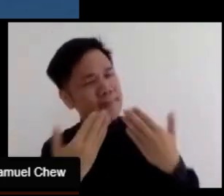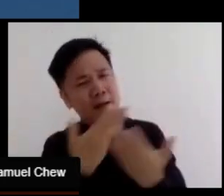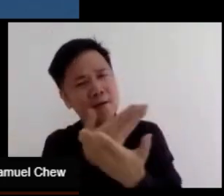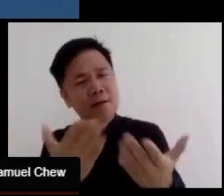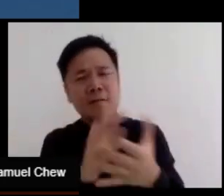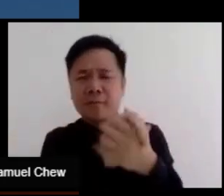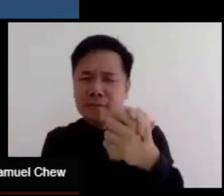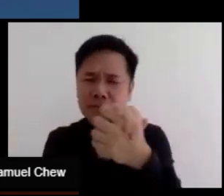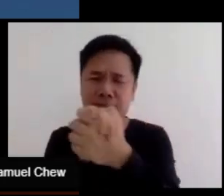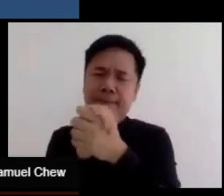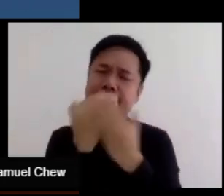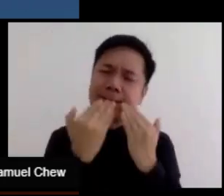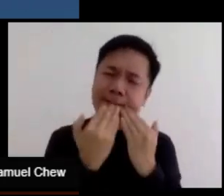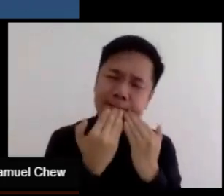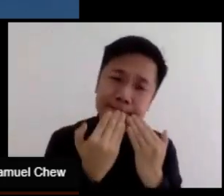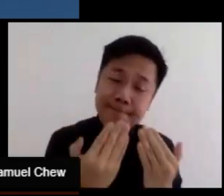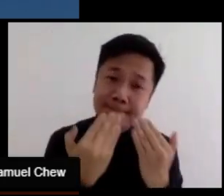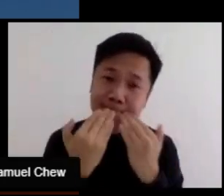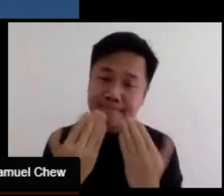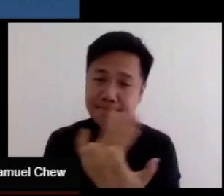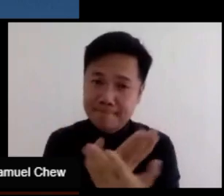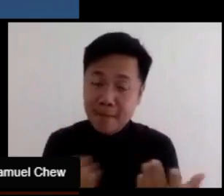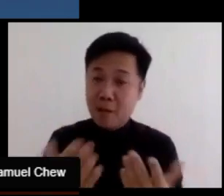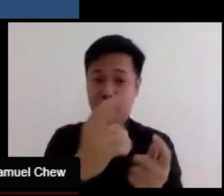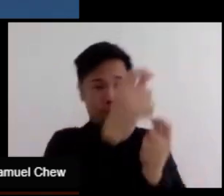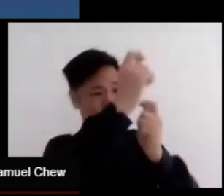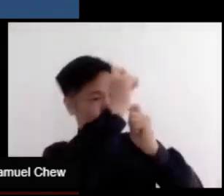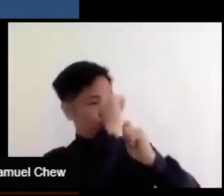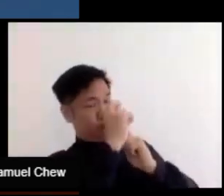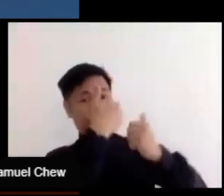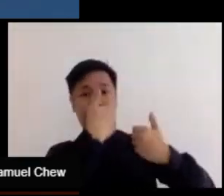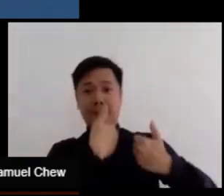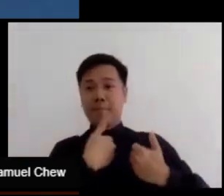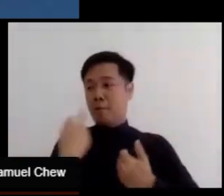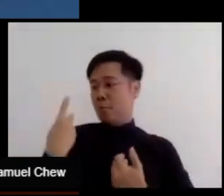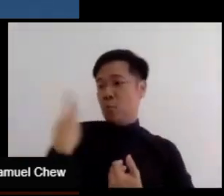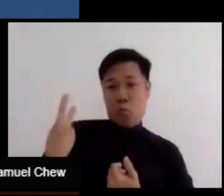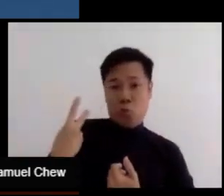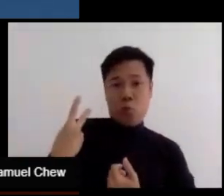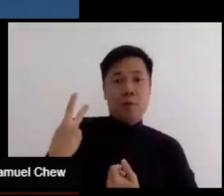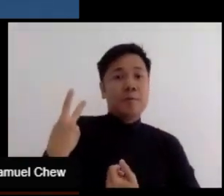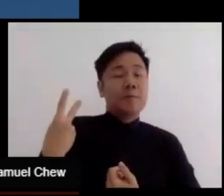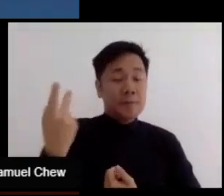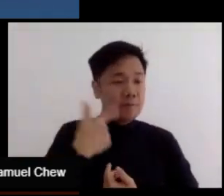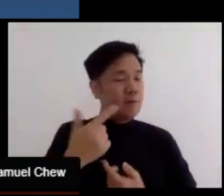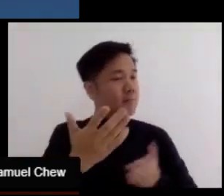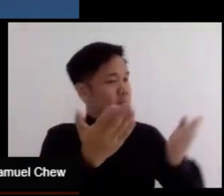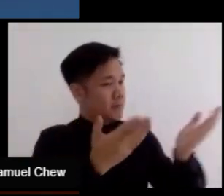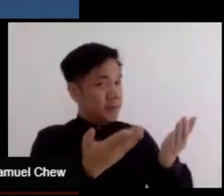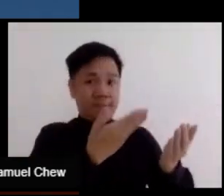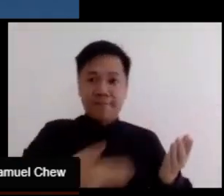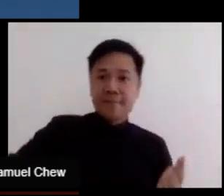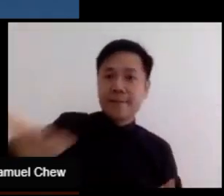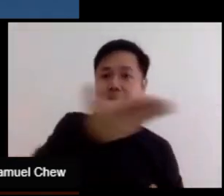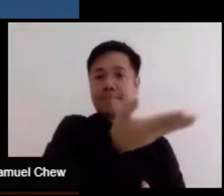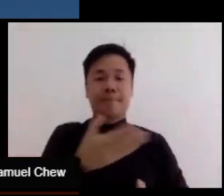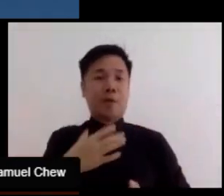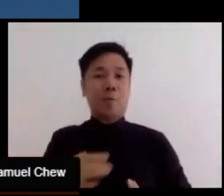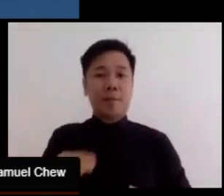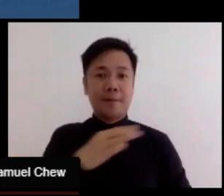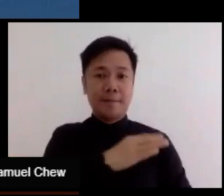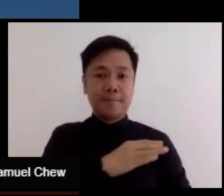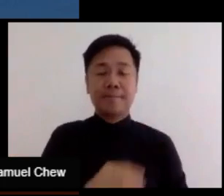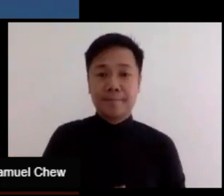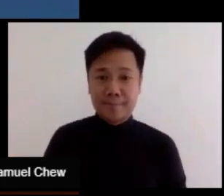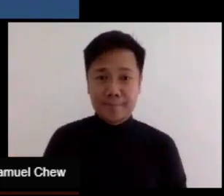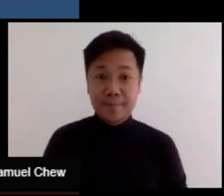sincere appreciation for the honor bestowed upon us to serve this committee session. My